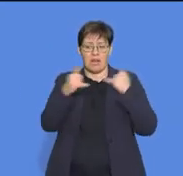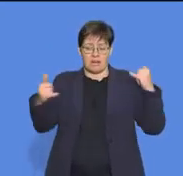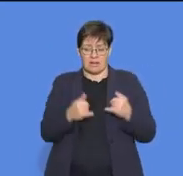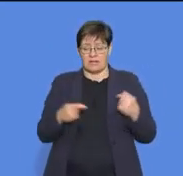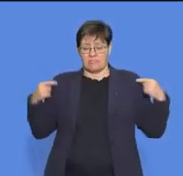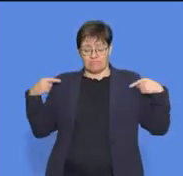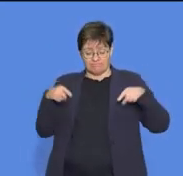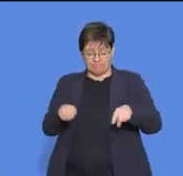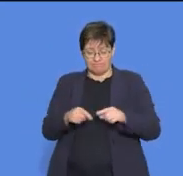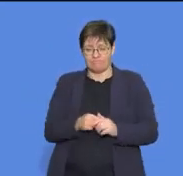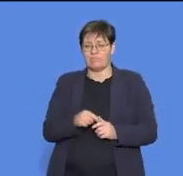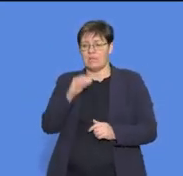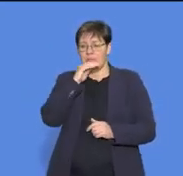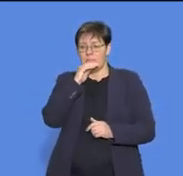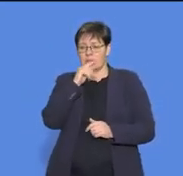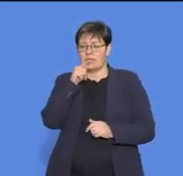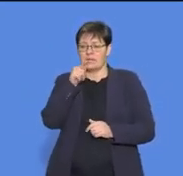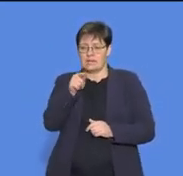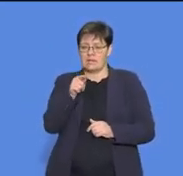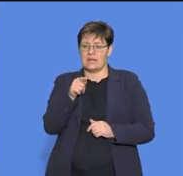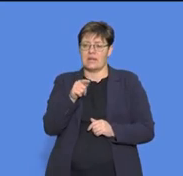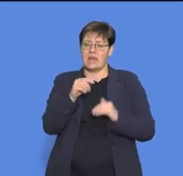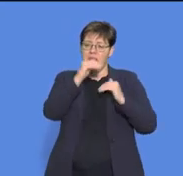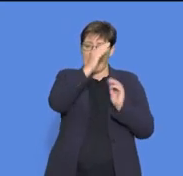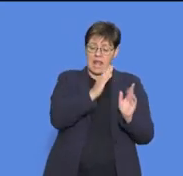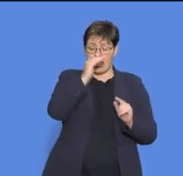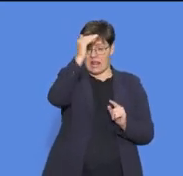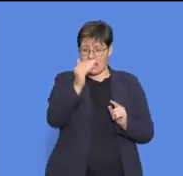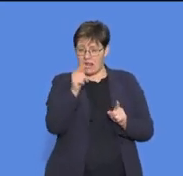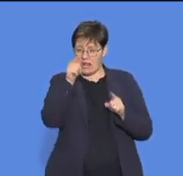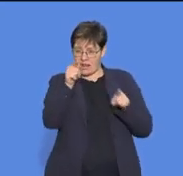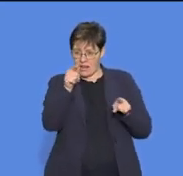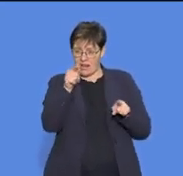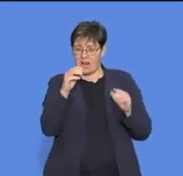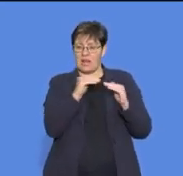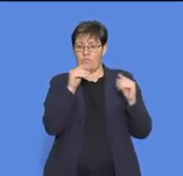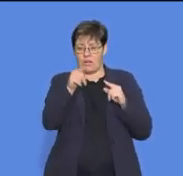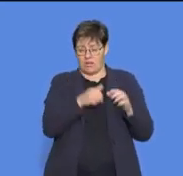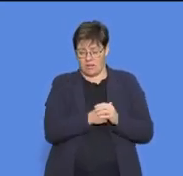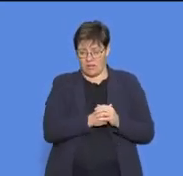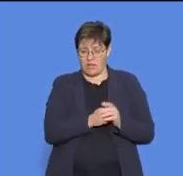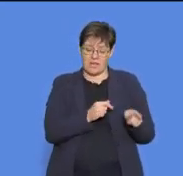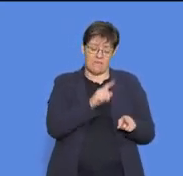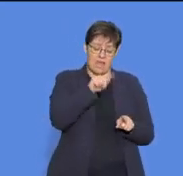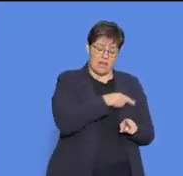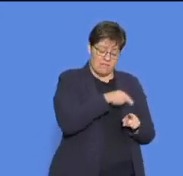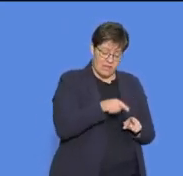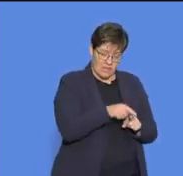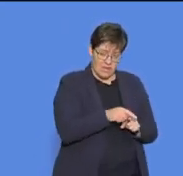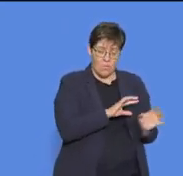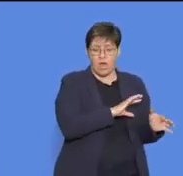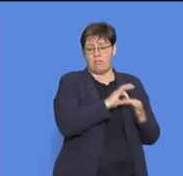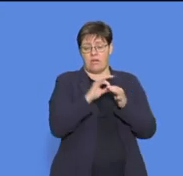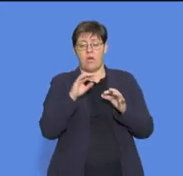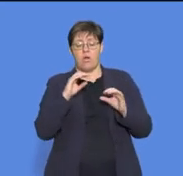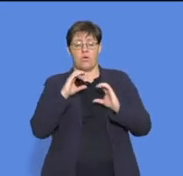us. They've given us parallel lines, and because they've given us parallel lines, this angle and this angle must be equal, which means this angle